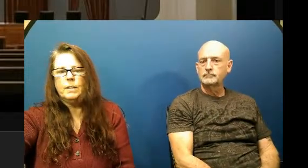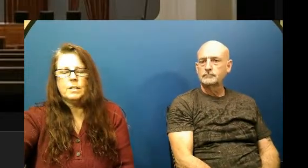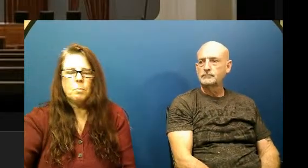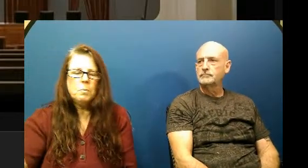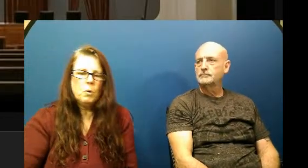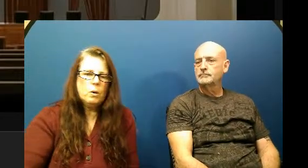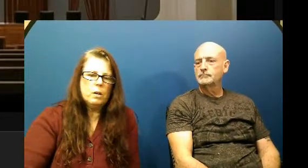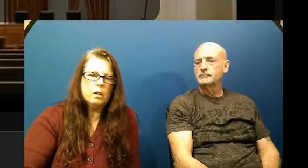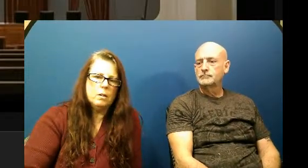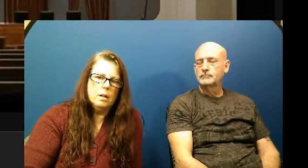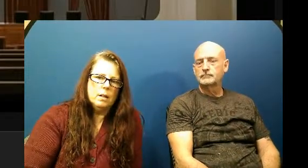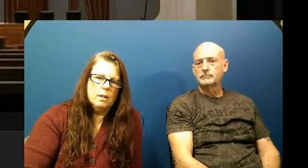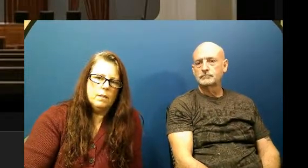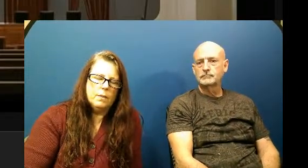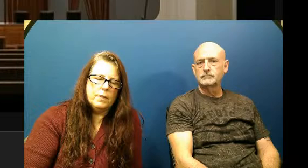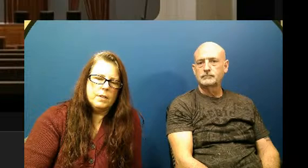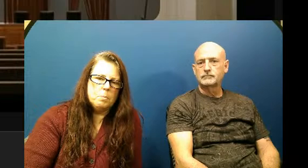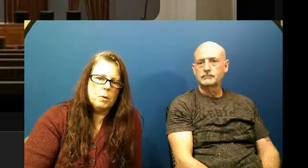But this Supreme Court